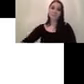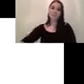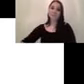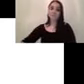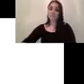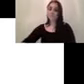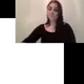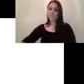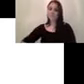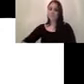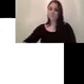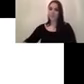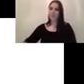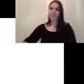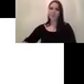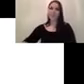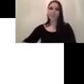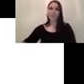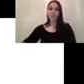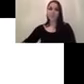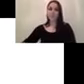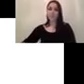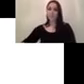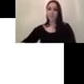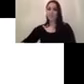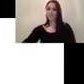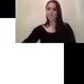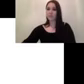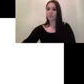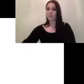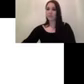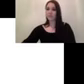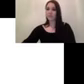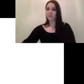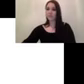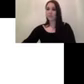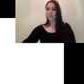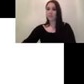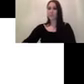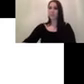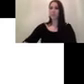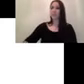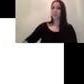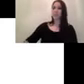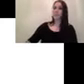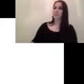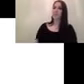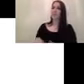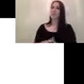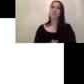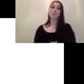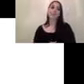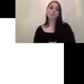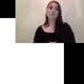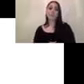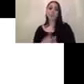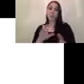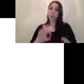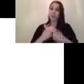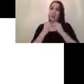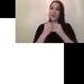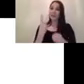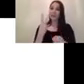Okay. So next, I'm going to talk about how we actually develop the hand detection model as the backend for